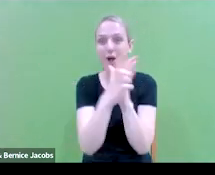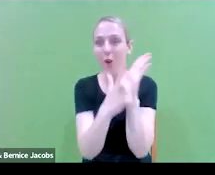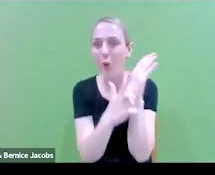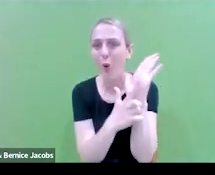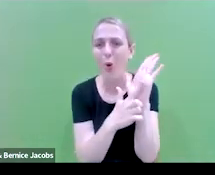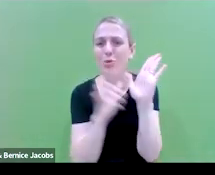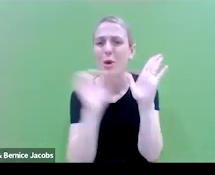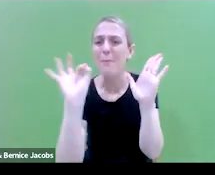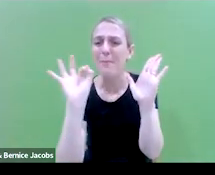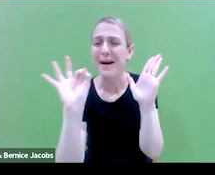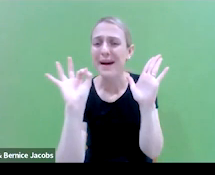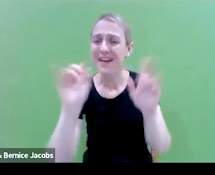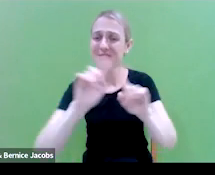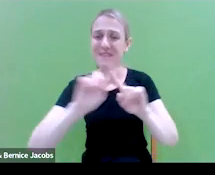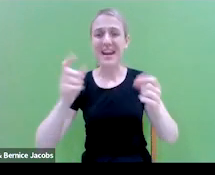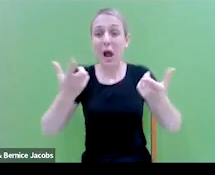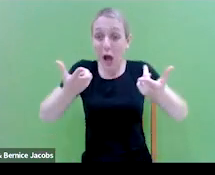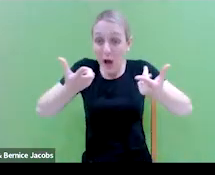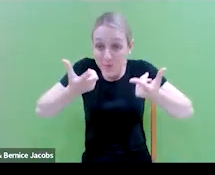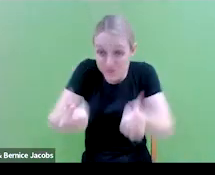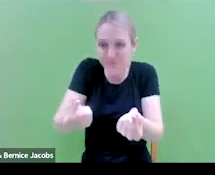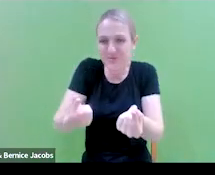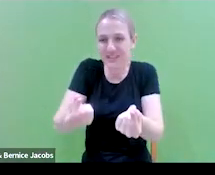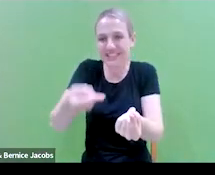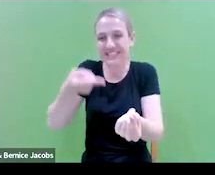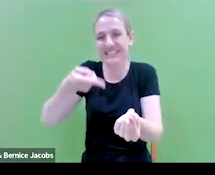but it's the actual implementation thereof that is a